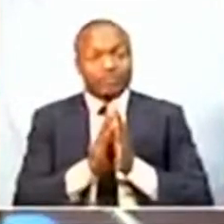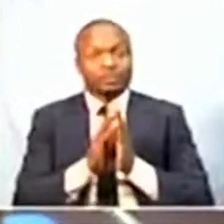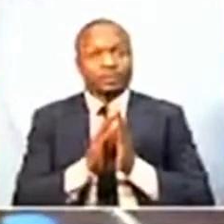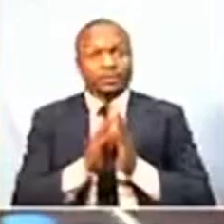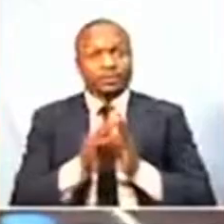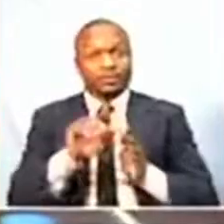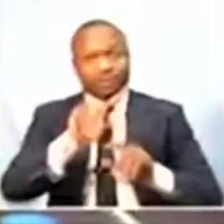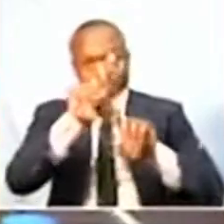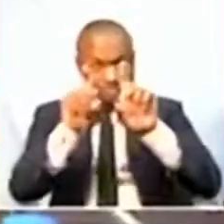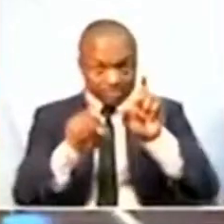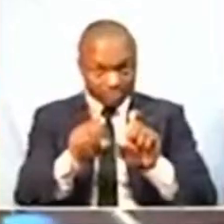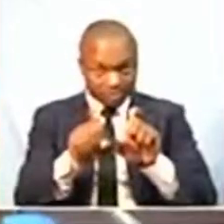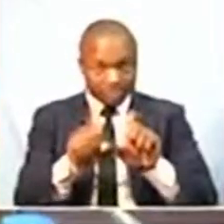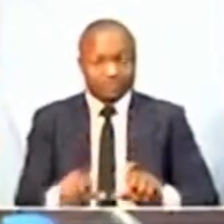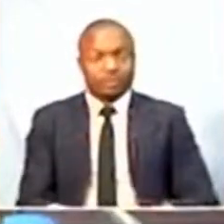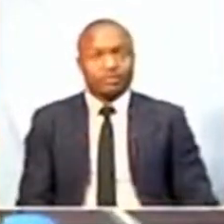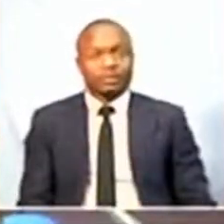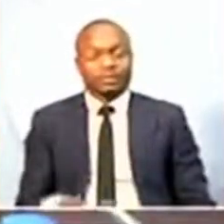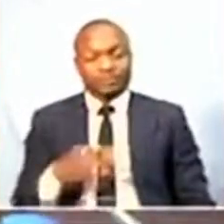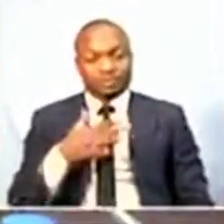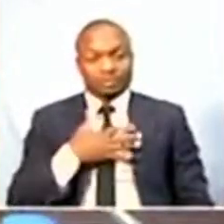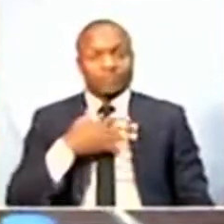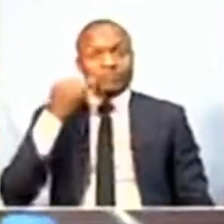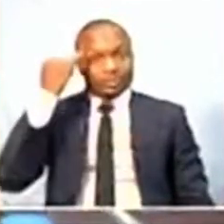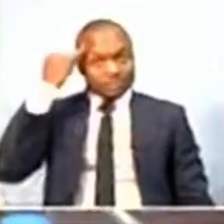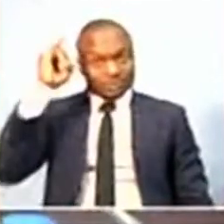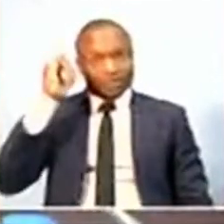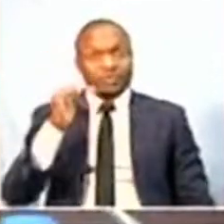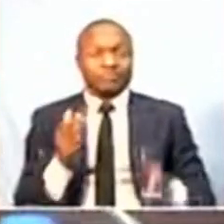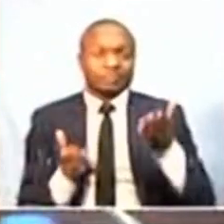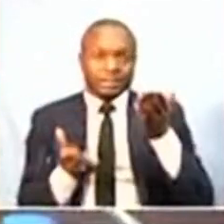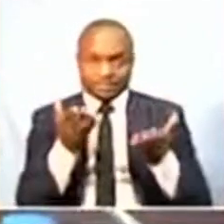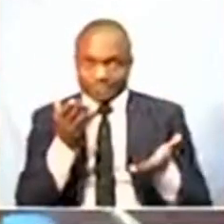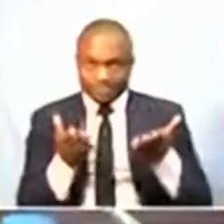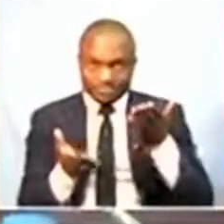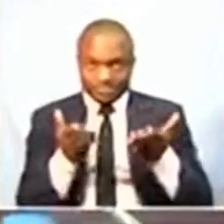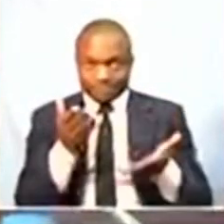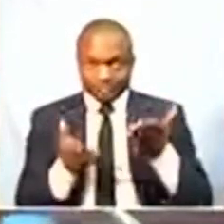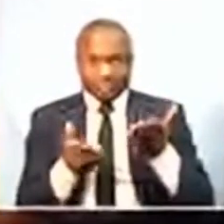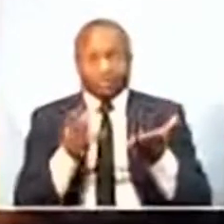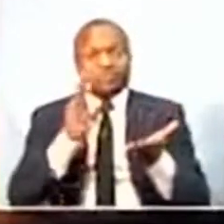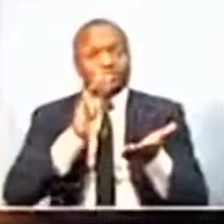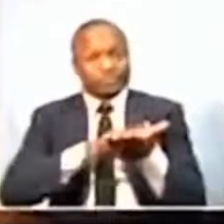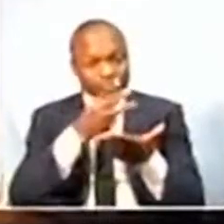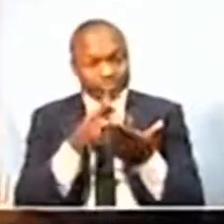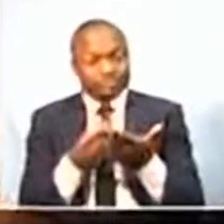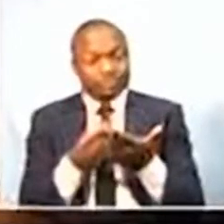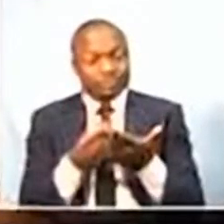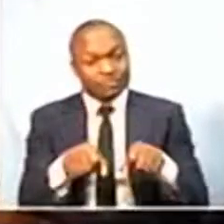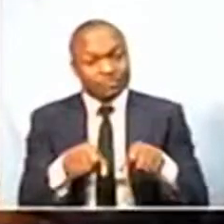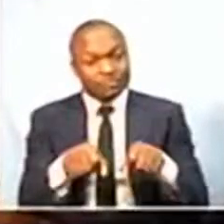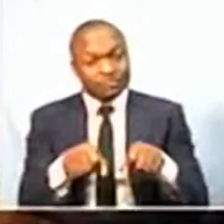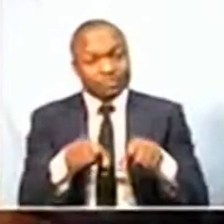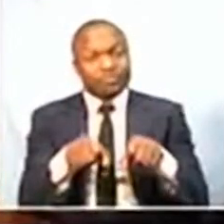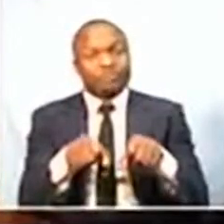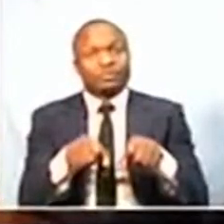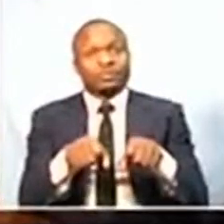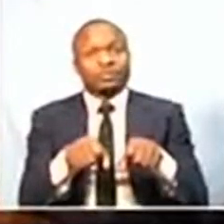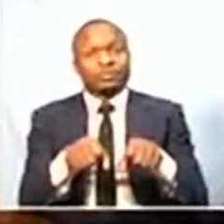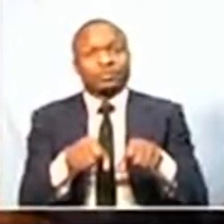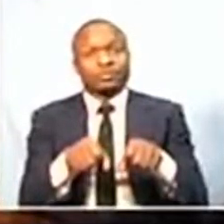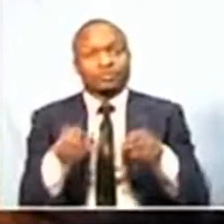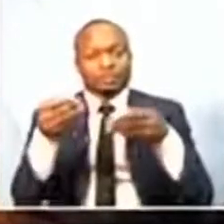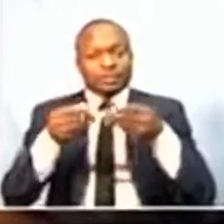clarification, it's my view that maybe the witness can excuse us